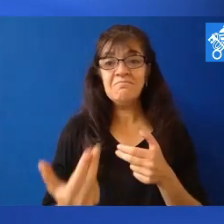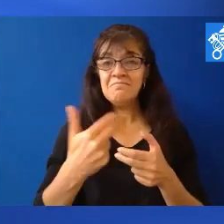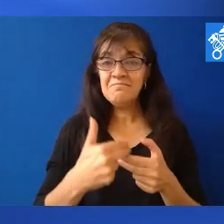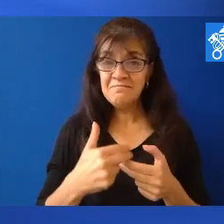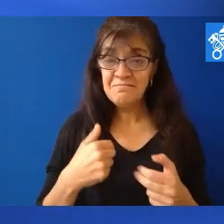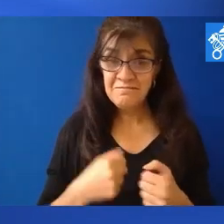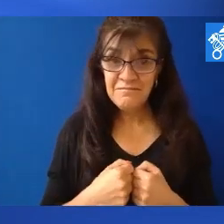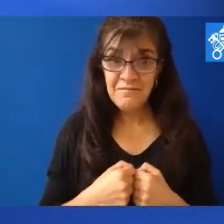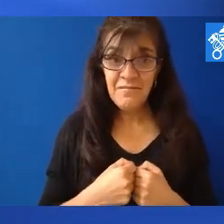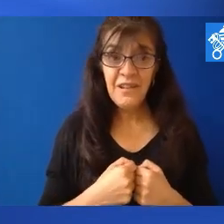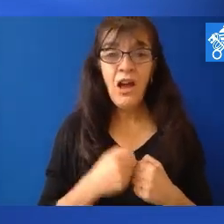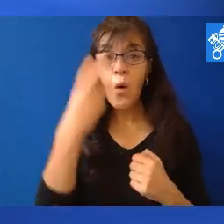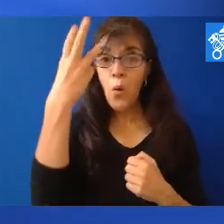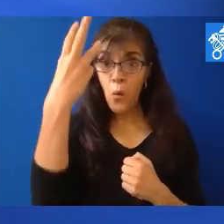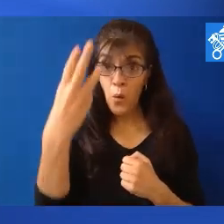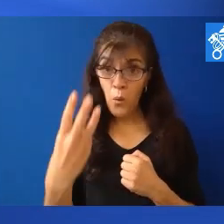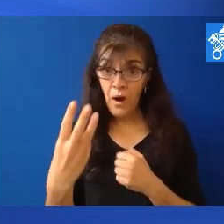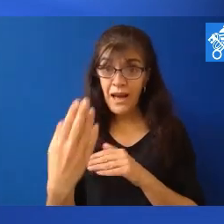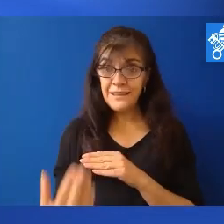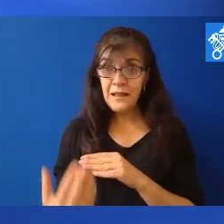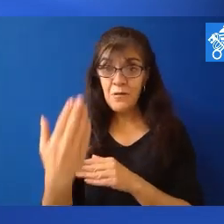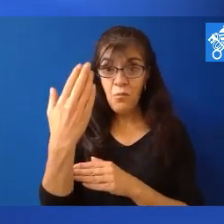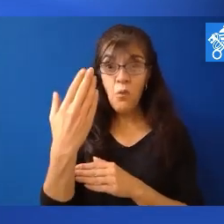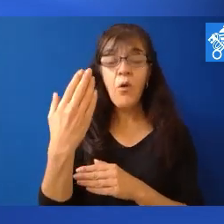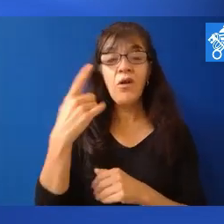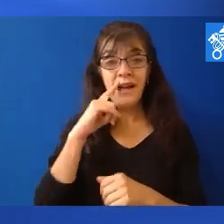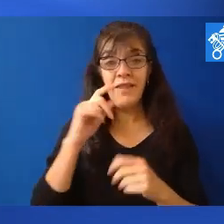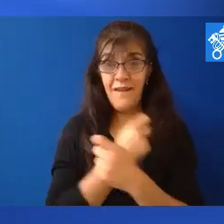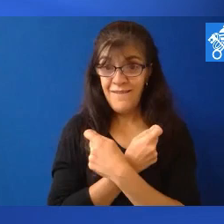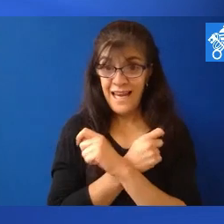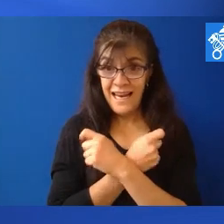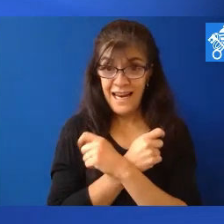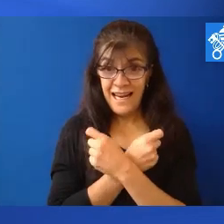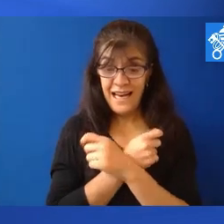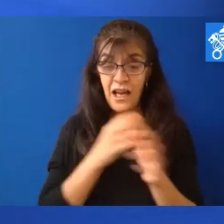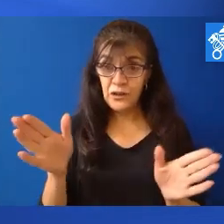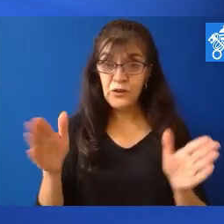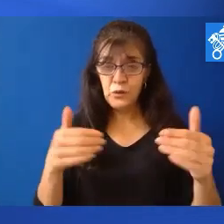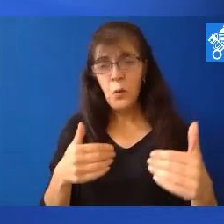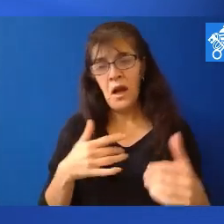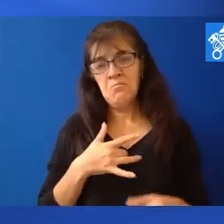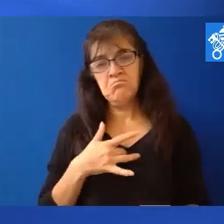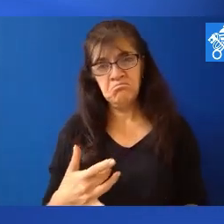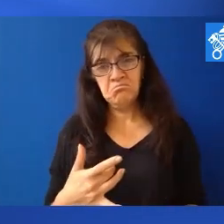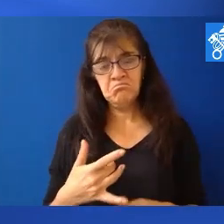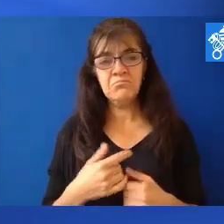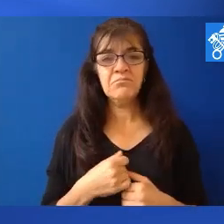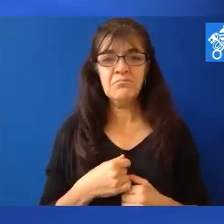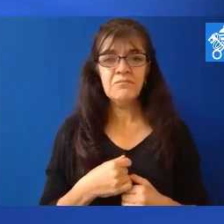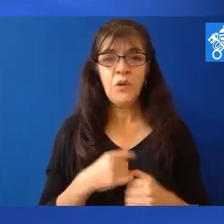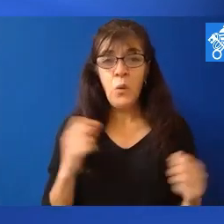non-Catholics. Papal audiences are held on Wednesday mornings in the Vatican Square,